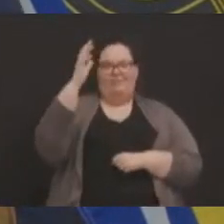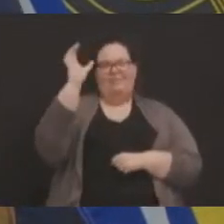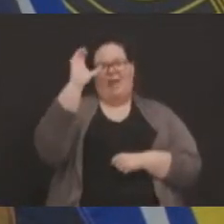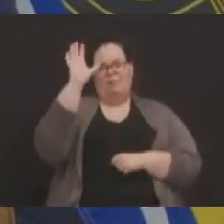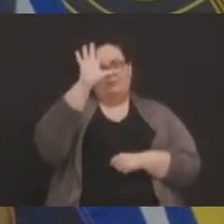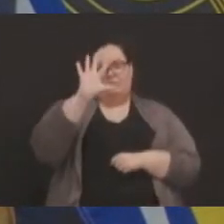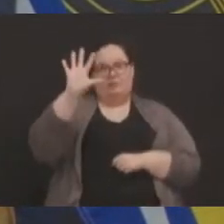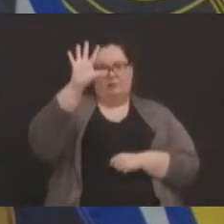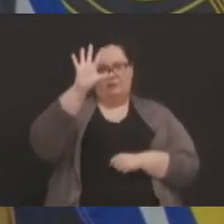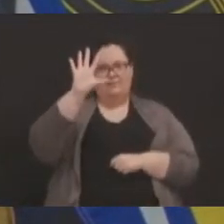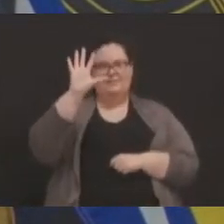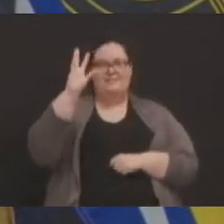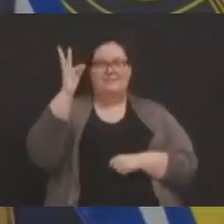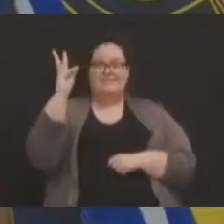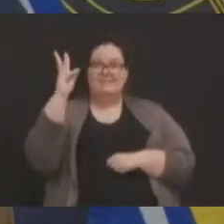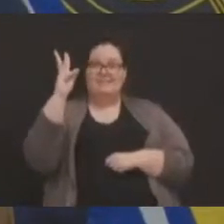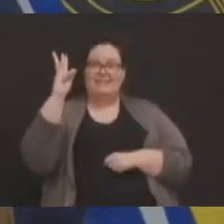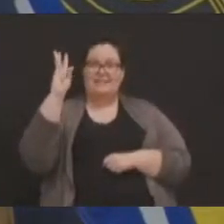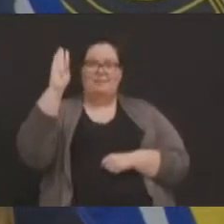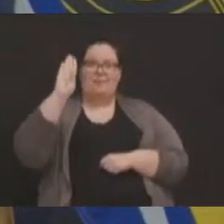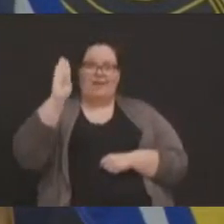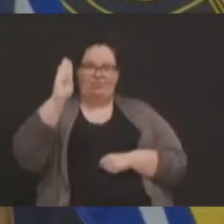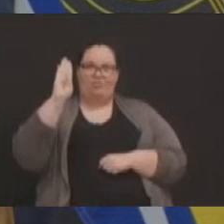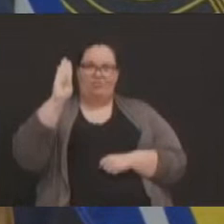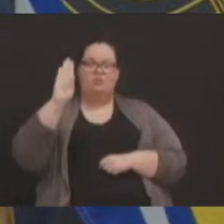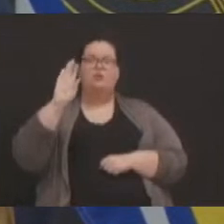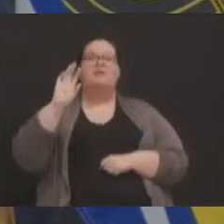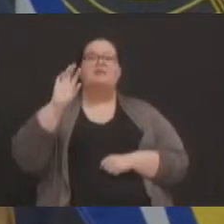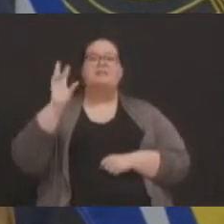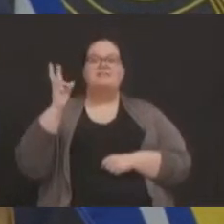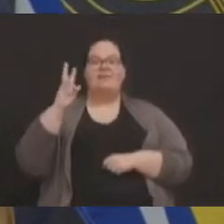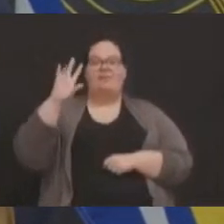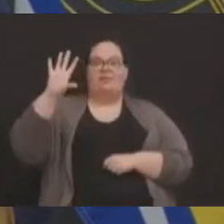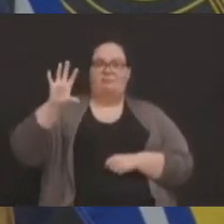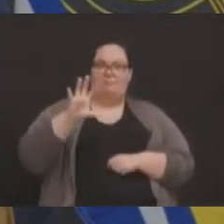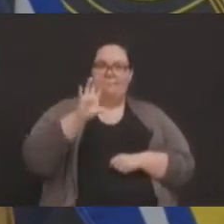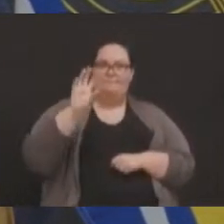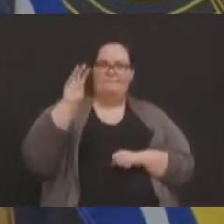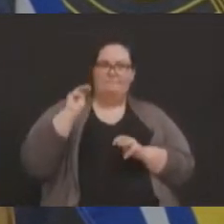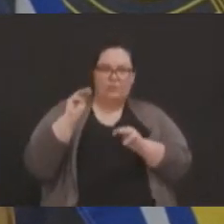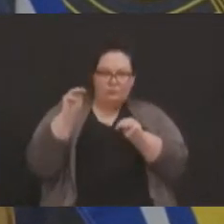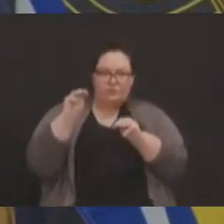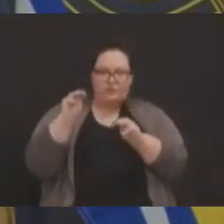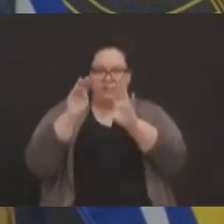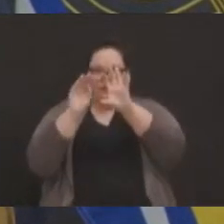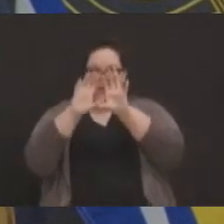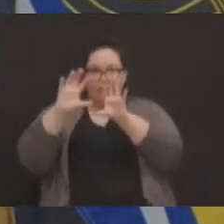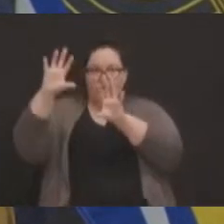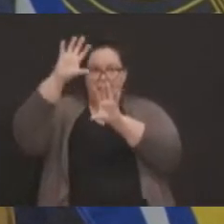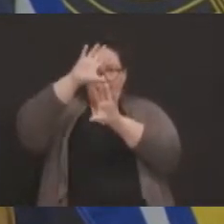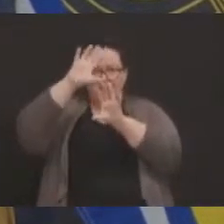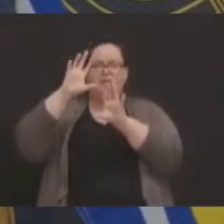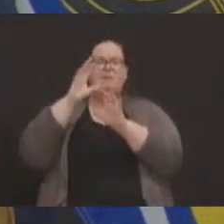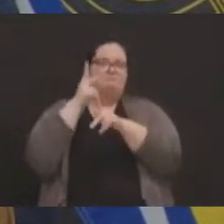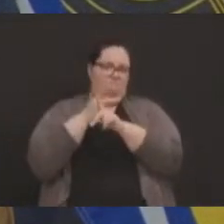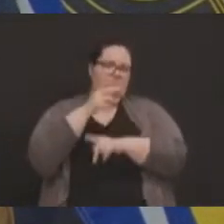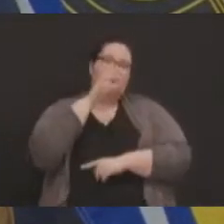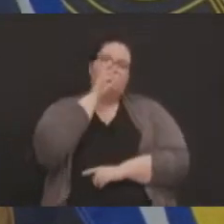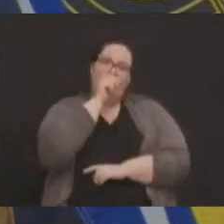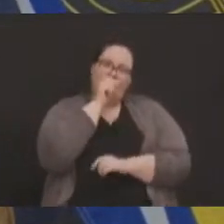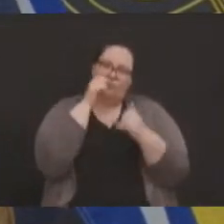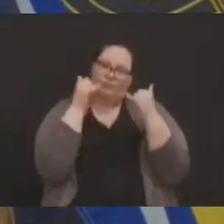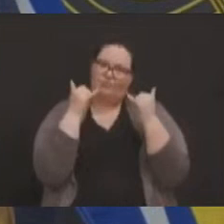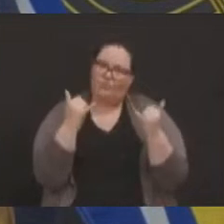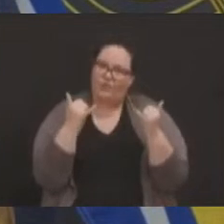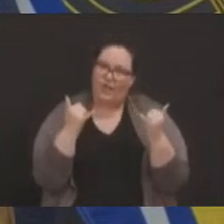at the orange alert level for now, and we will continue to reassess the situation. We need to keep these zones